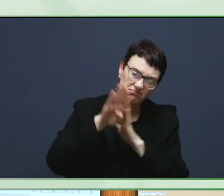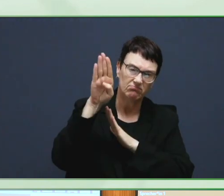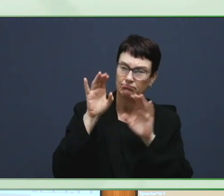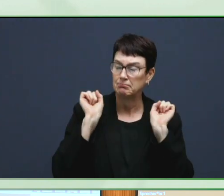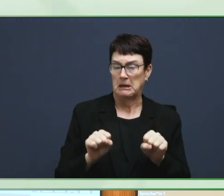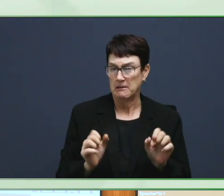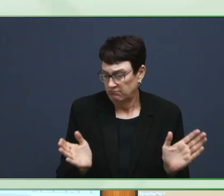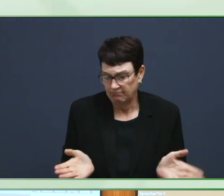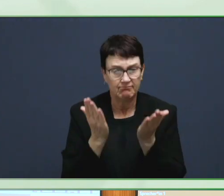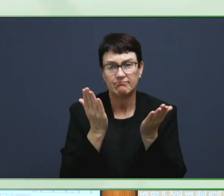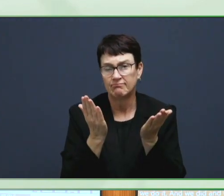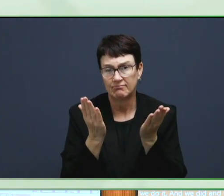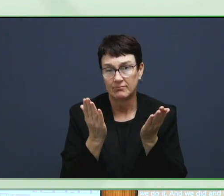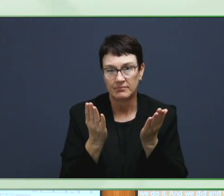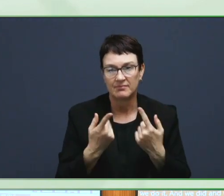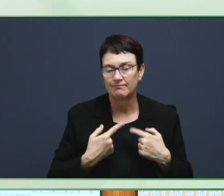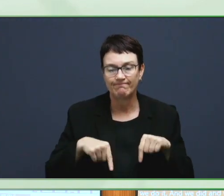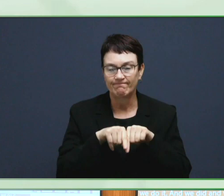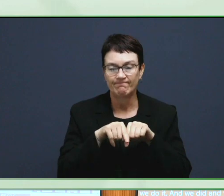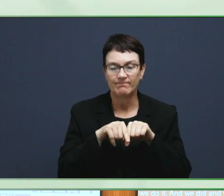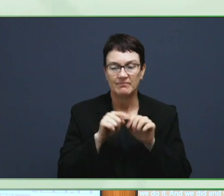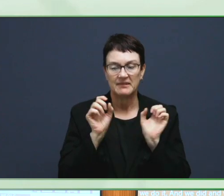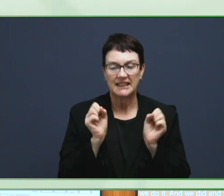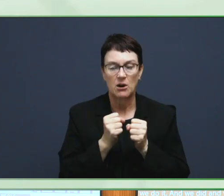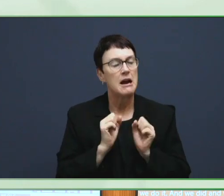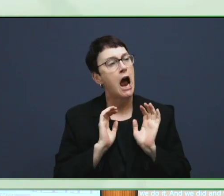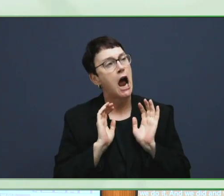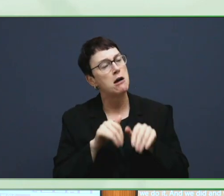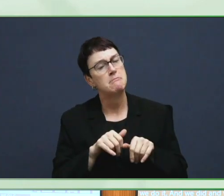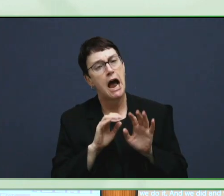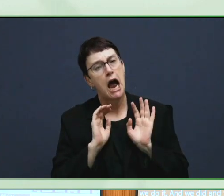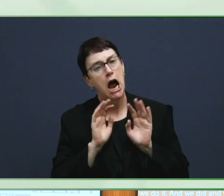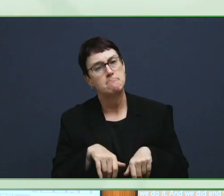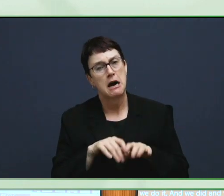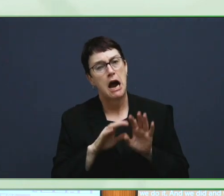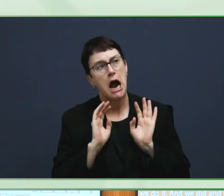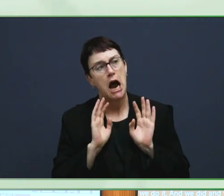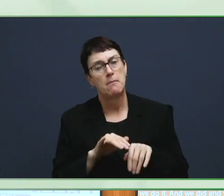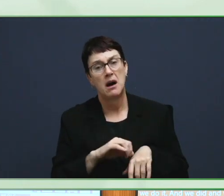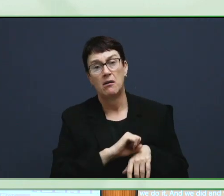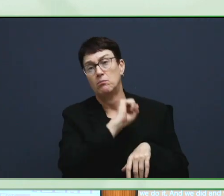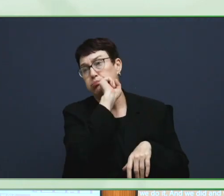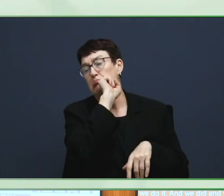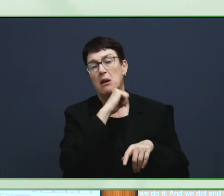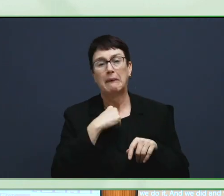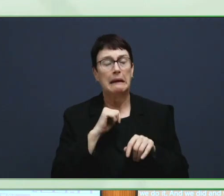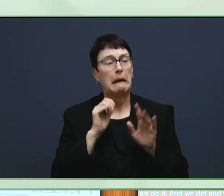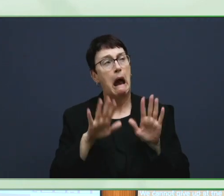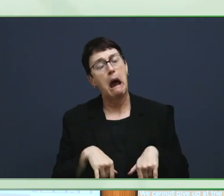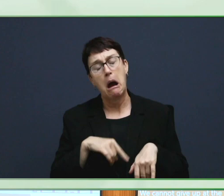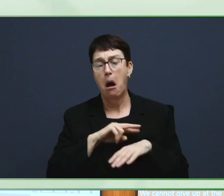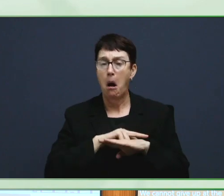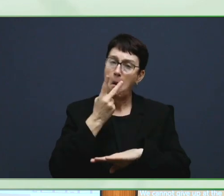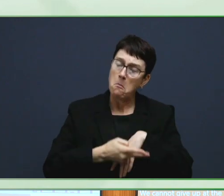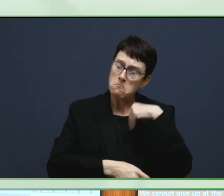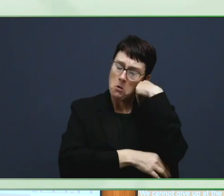We cannot give up at the first blow. We have to do it.